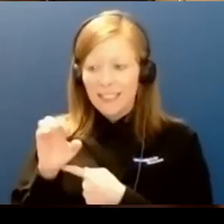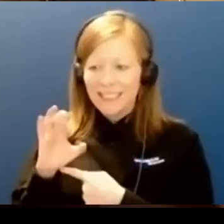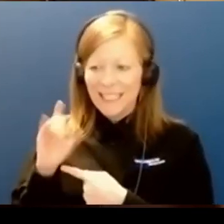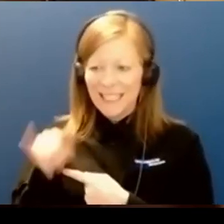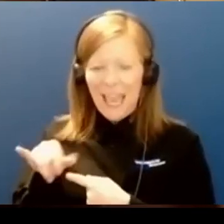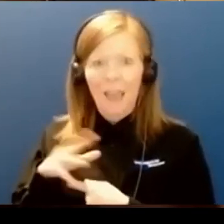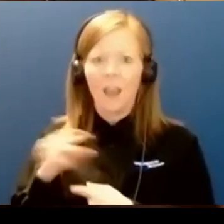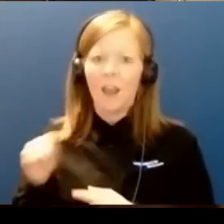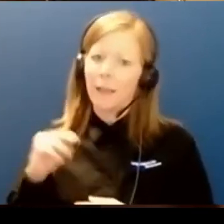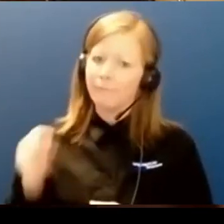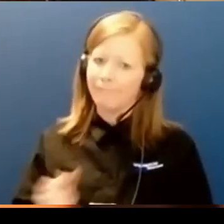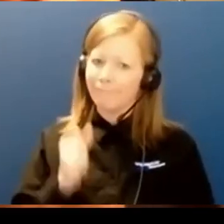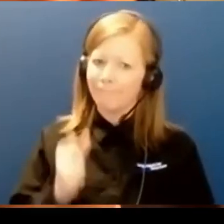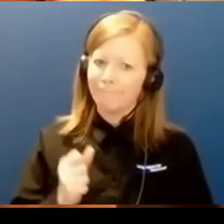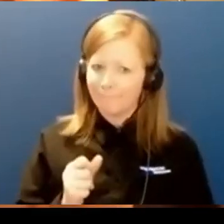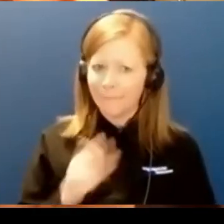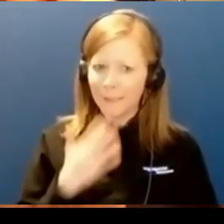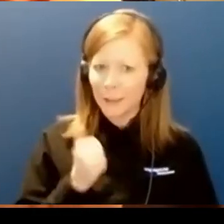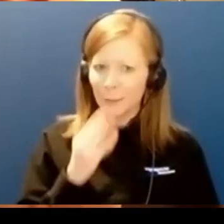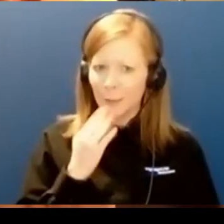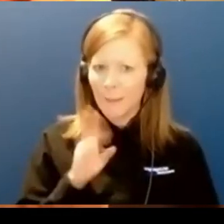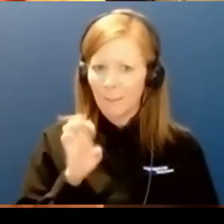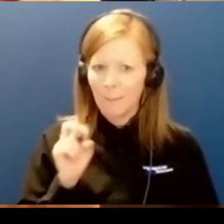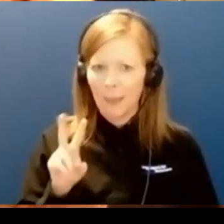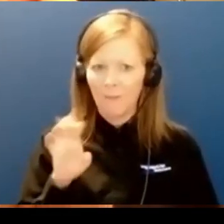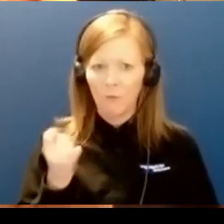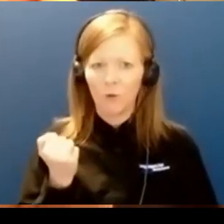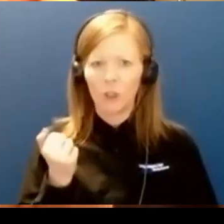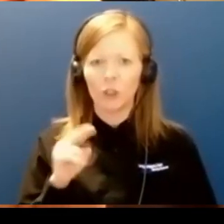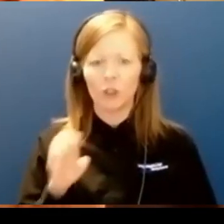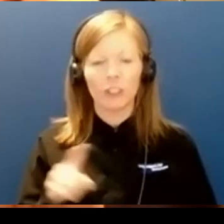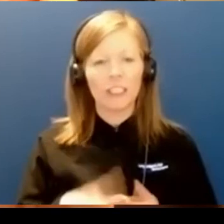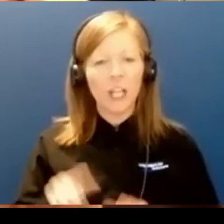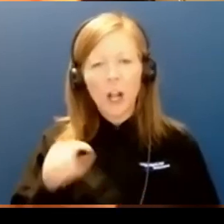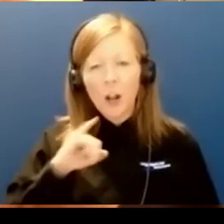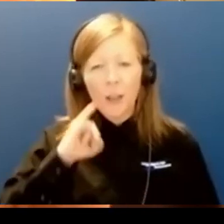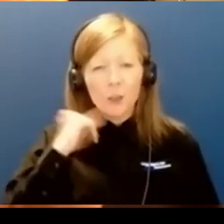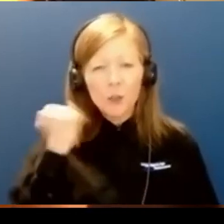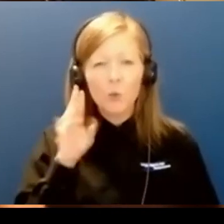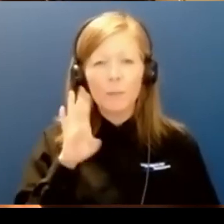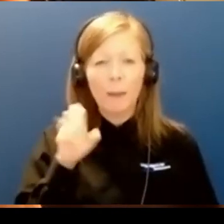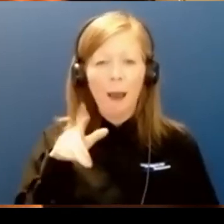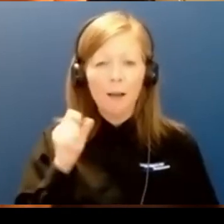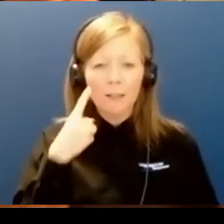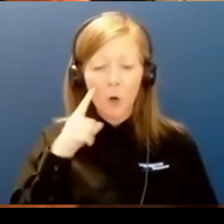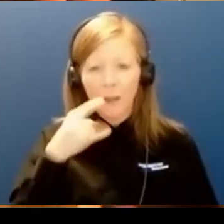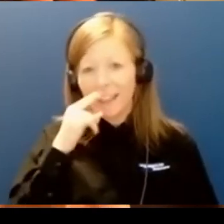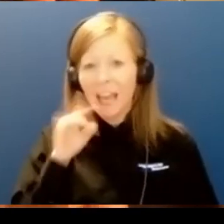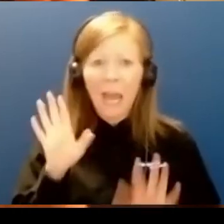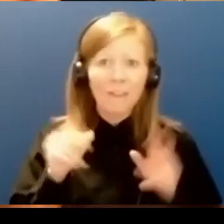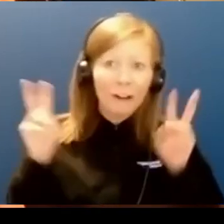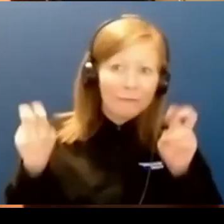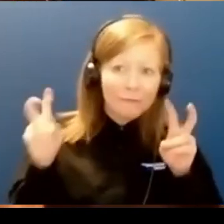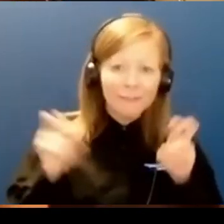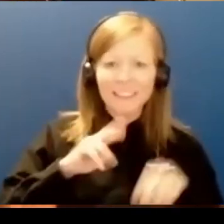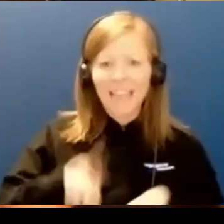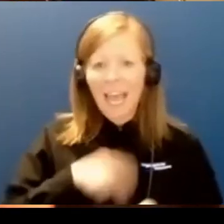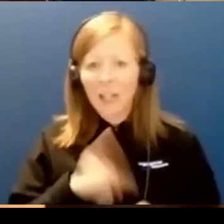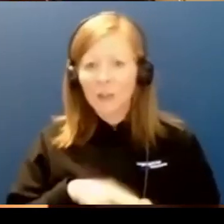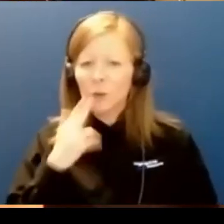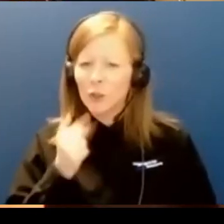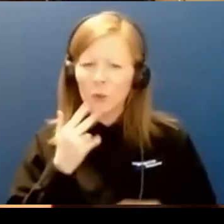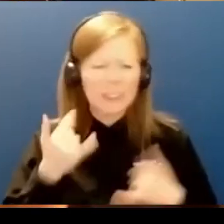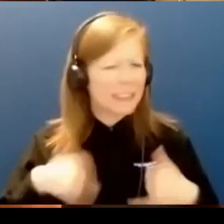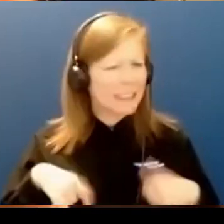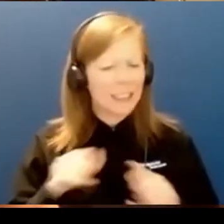sweetened beverages. I'm talking about the juice boxes for the children. The juice boxes, although it's natural sugar, it's still going to